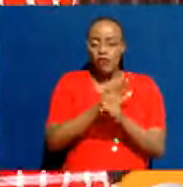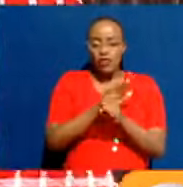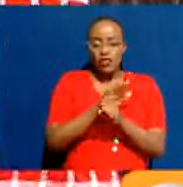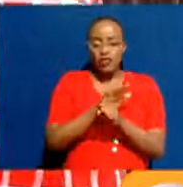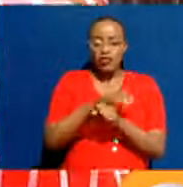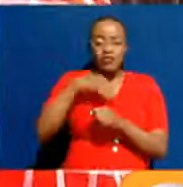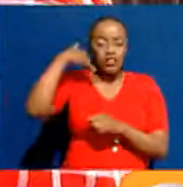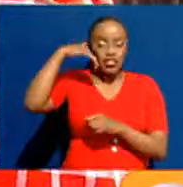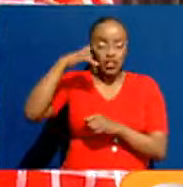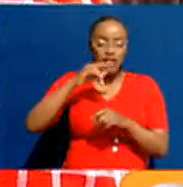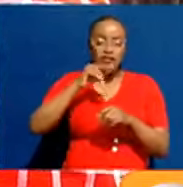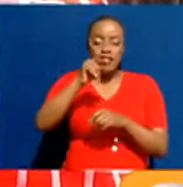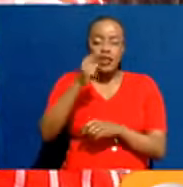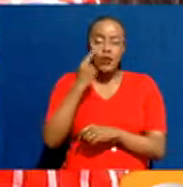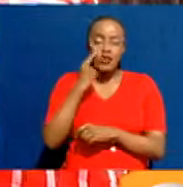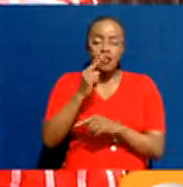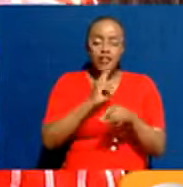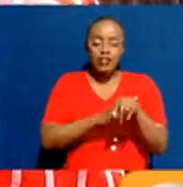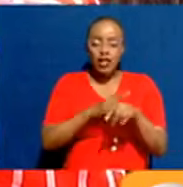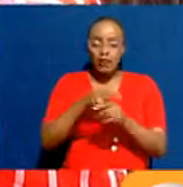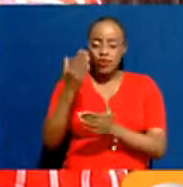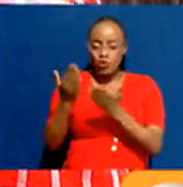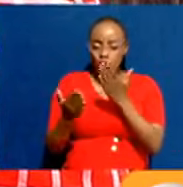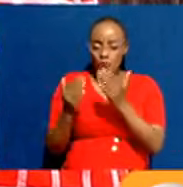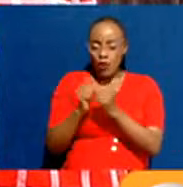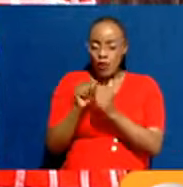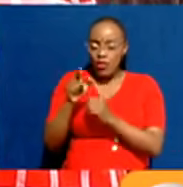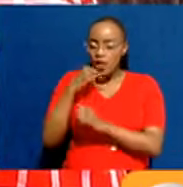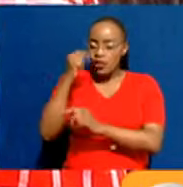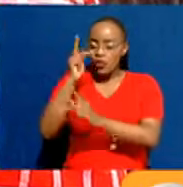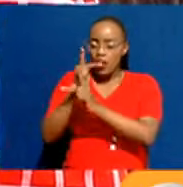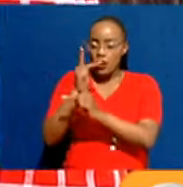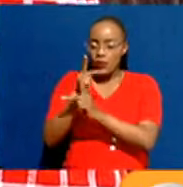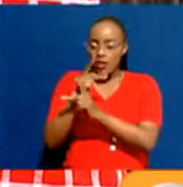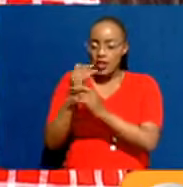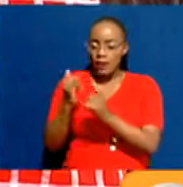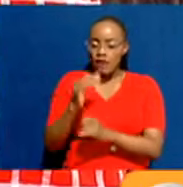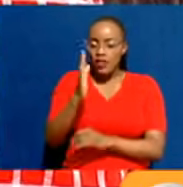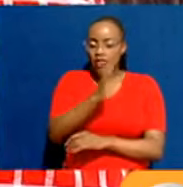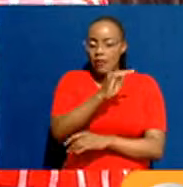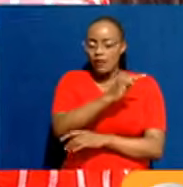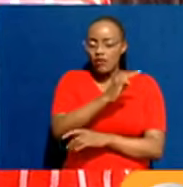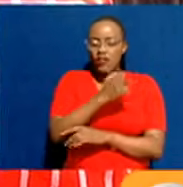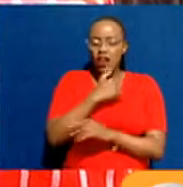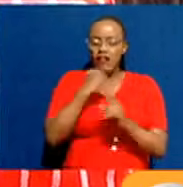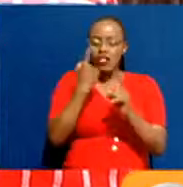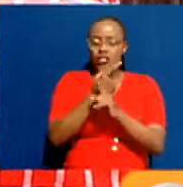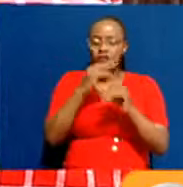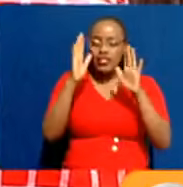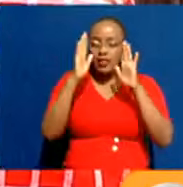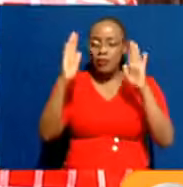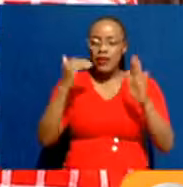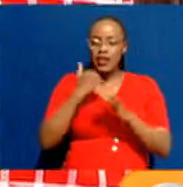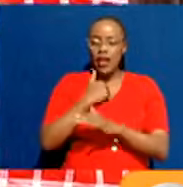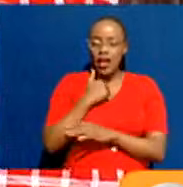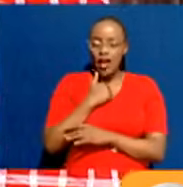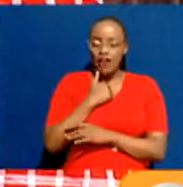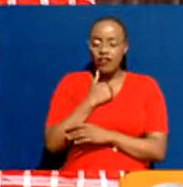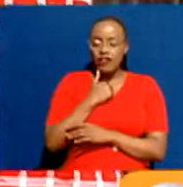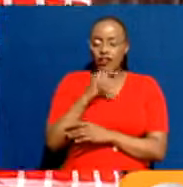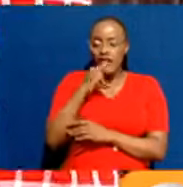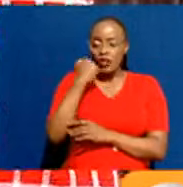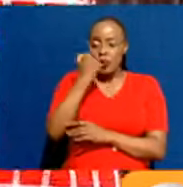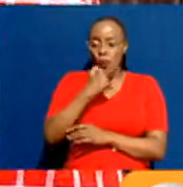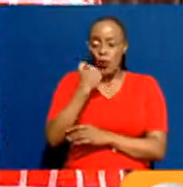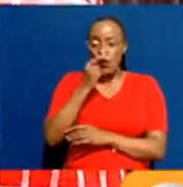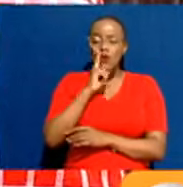huko, ukiwaangalia pamoja na hawa ambaye tunawafuga hapa, wako na tofauti mwingi sana. Wale